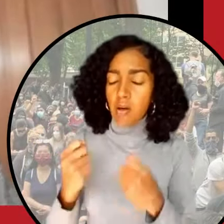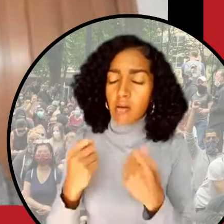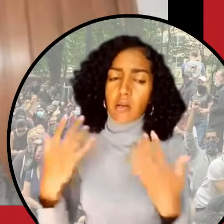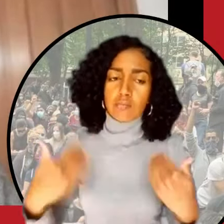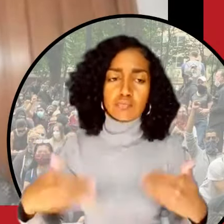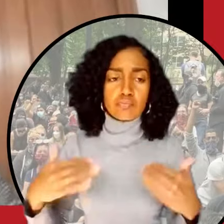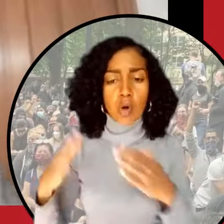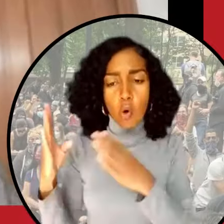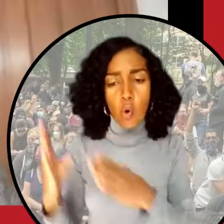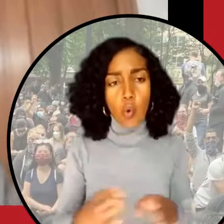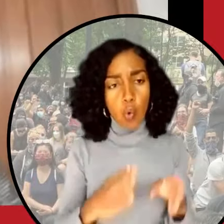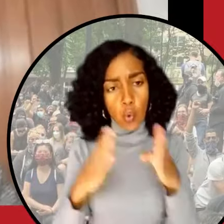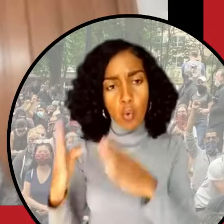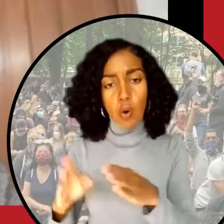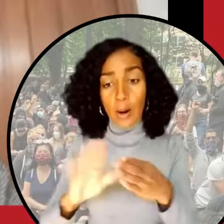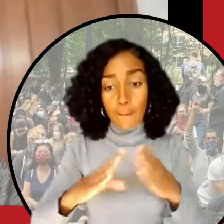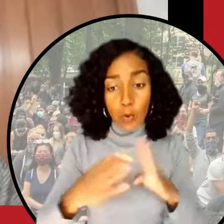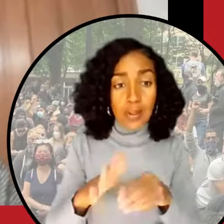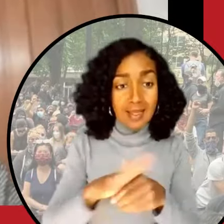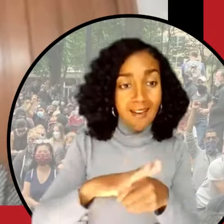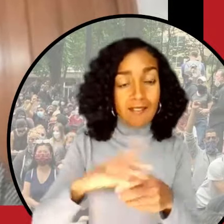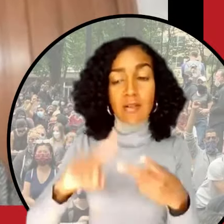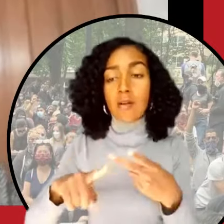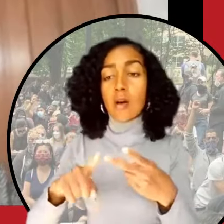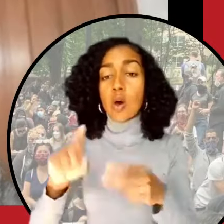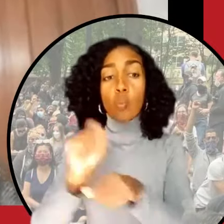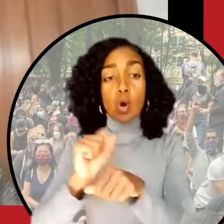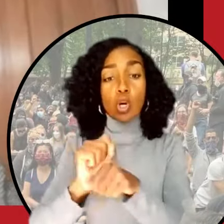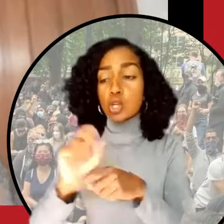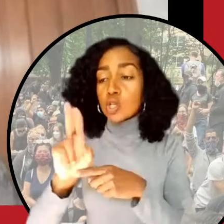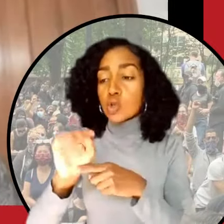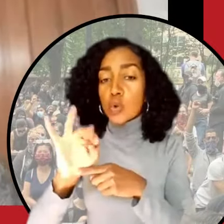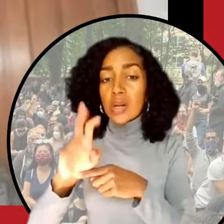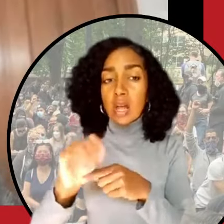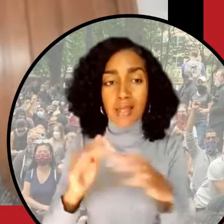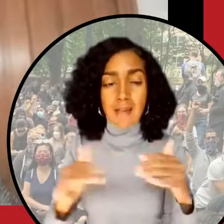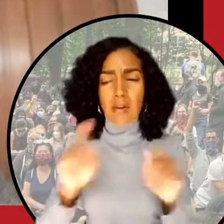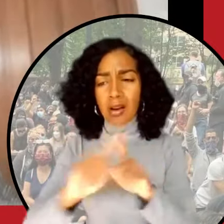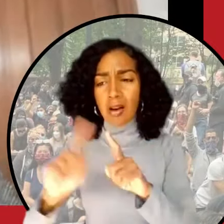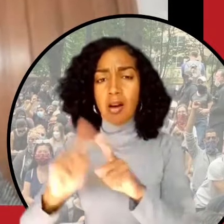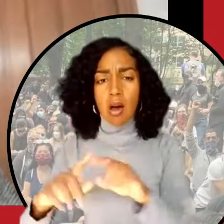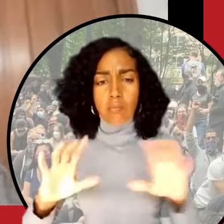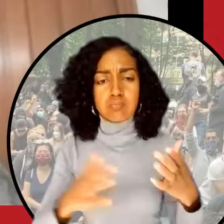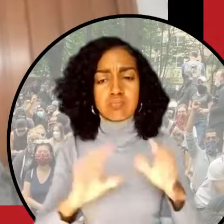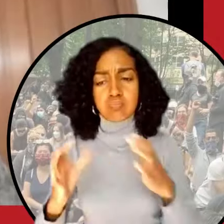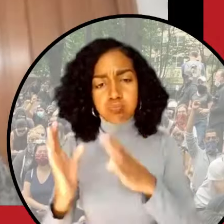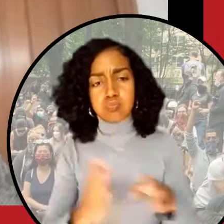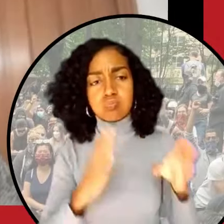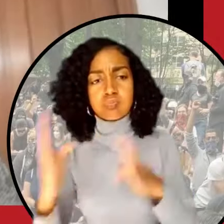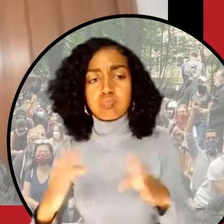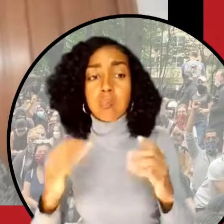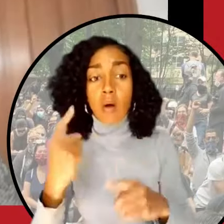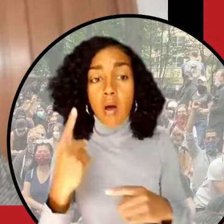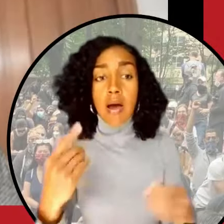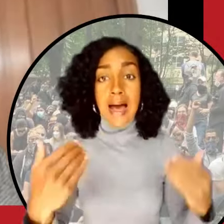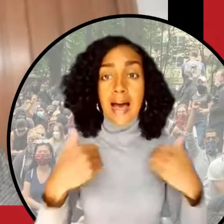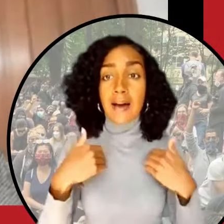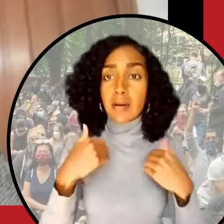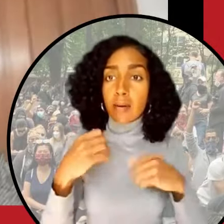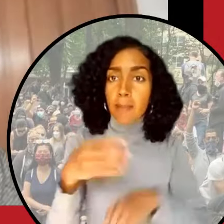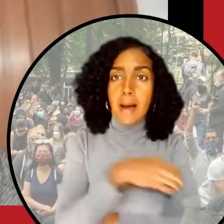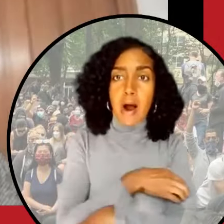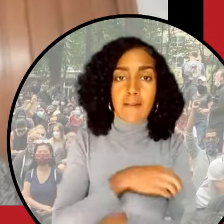at social movement, workers union level. However, with powerful unions in and of itself, you